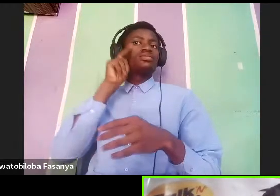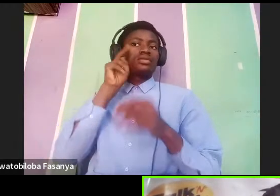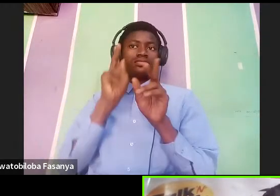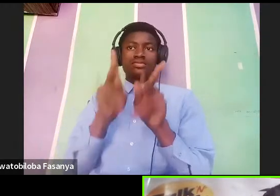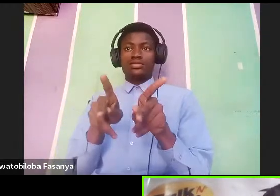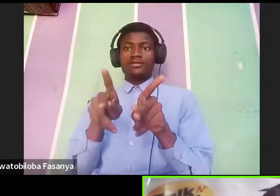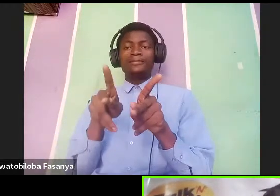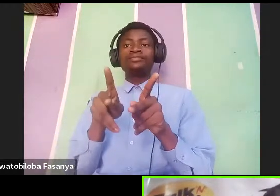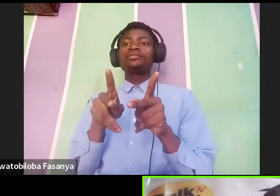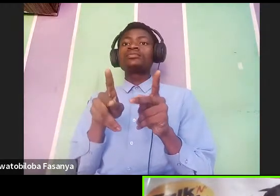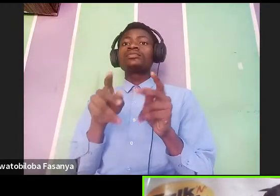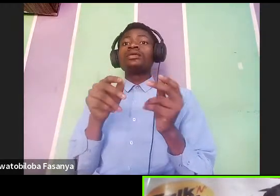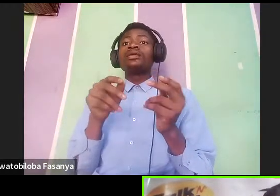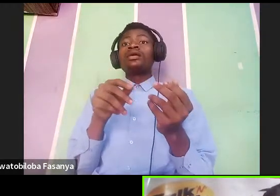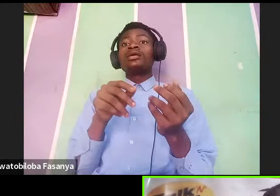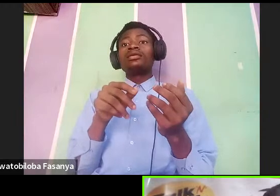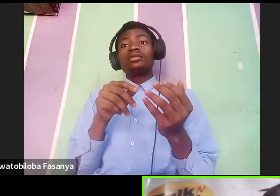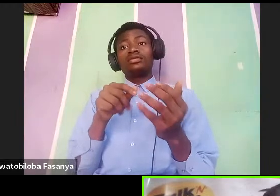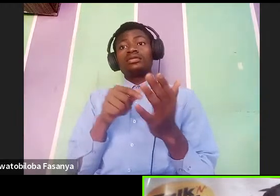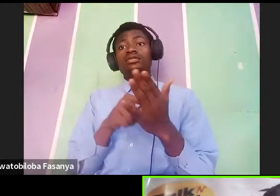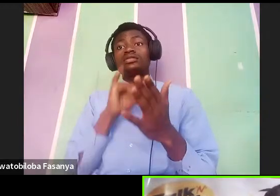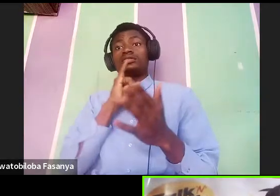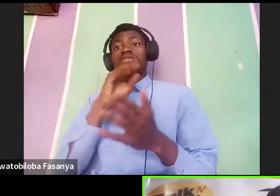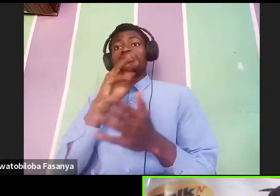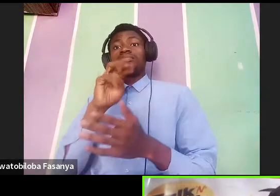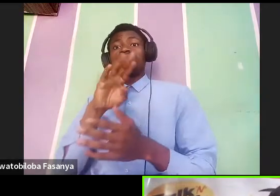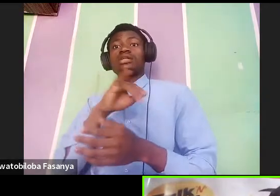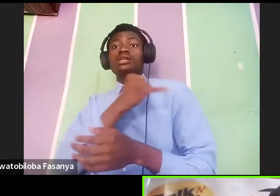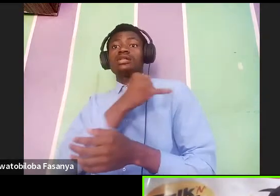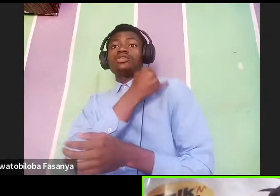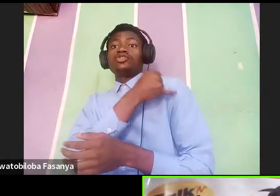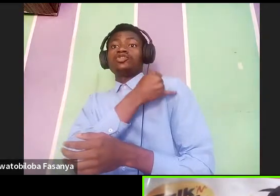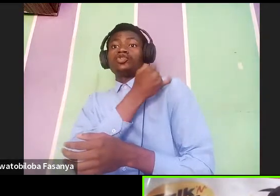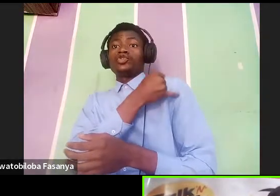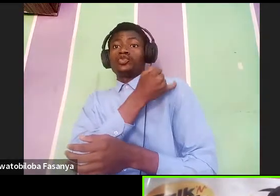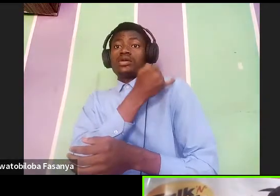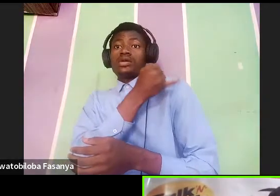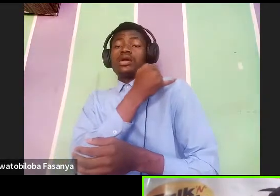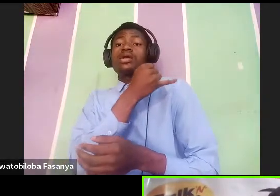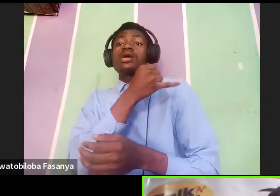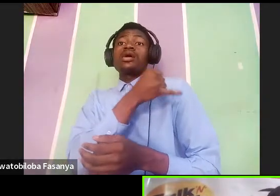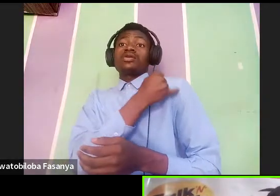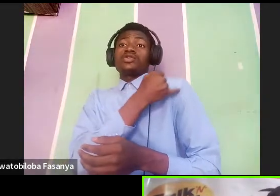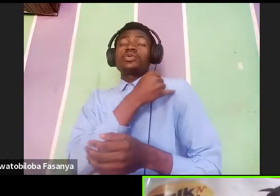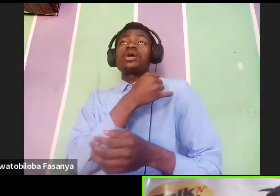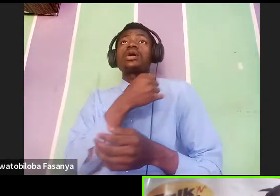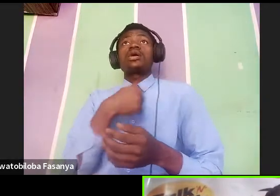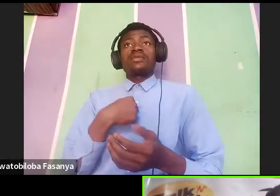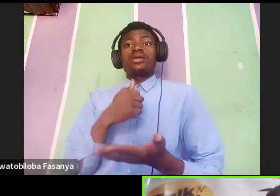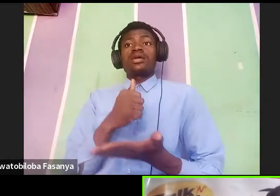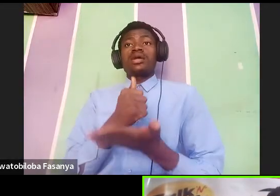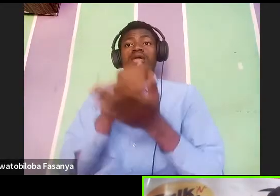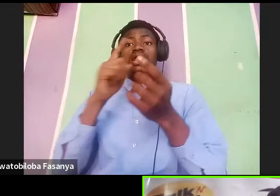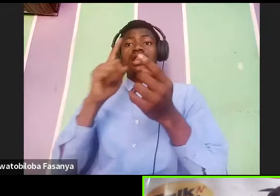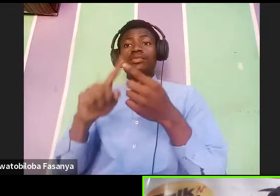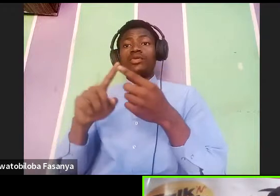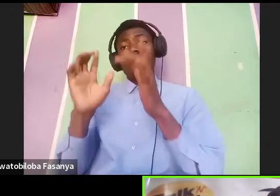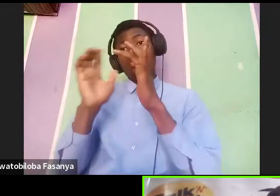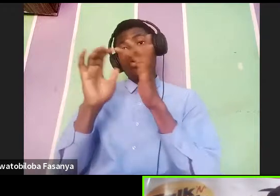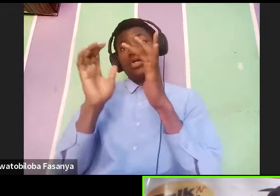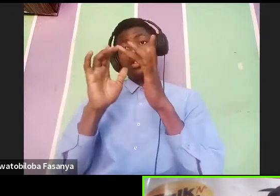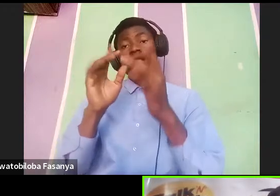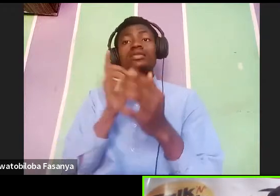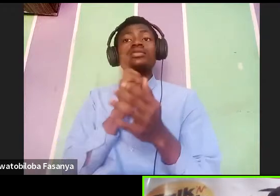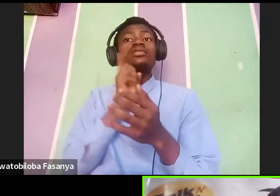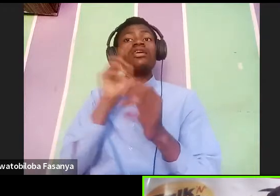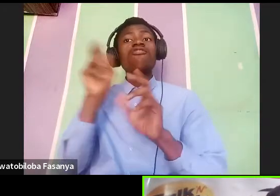this is Mr. Joshua. Mr. Joshua, it helps us to reach out to some group of people that may not be